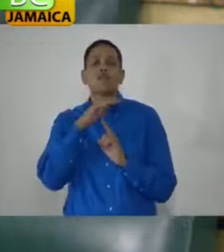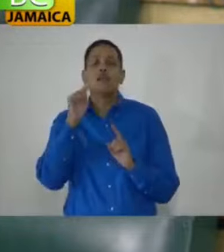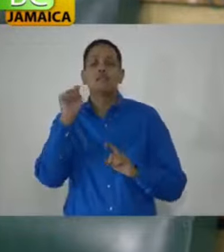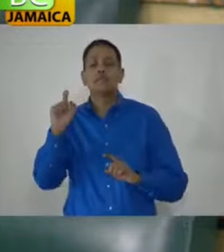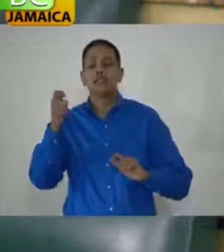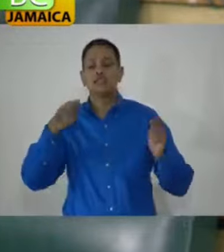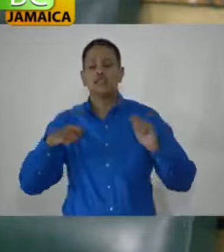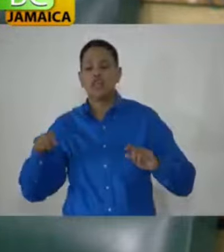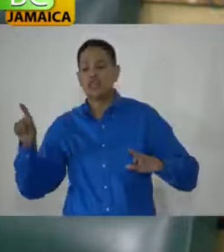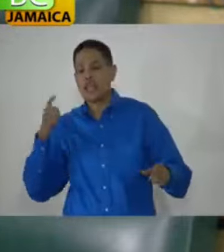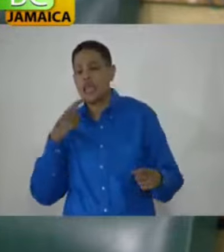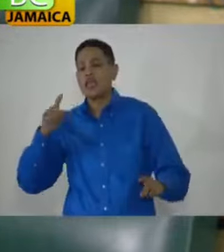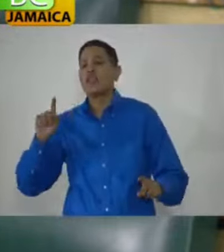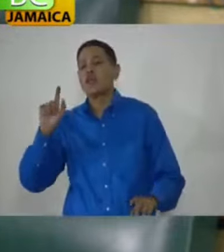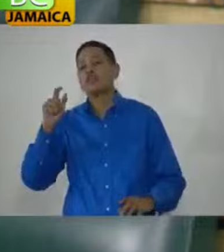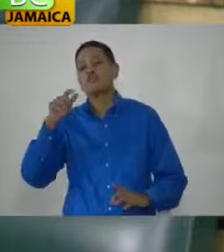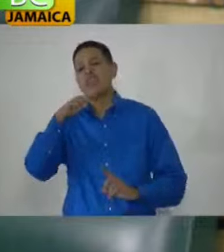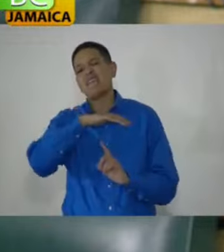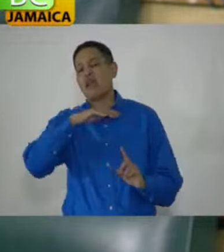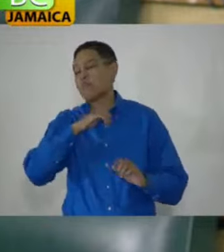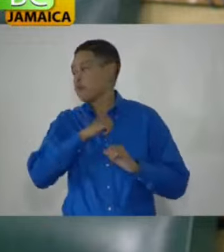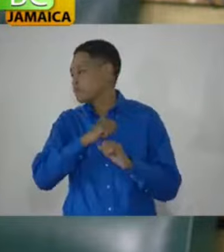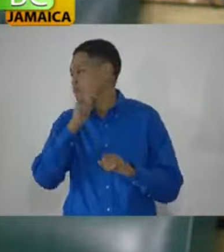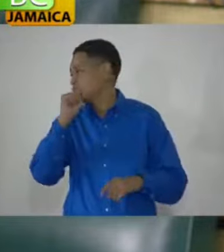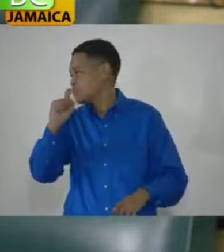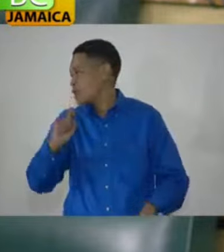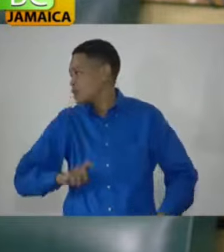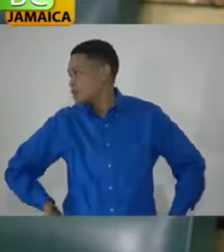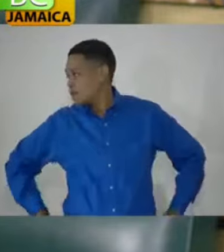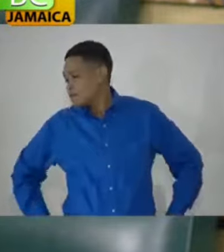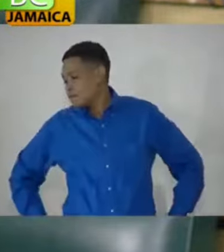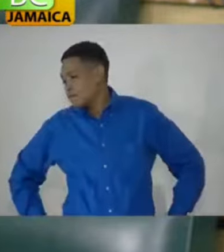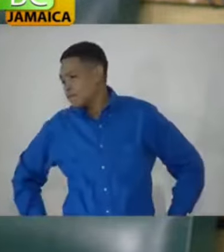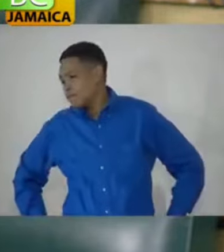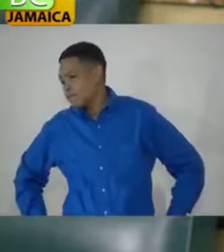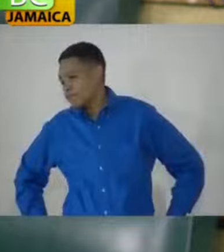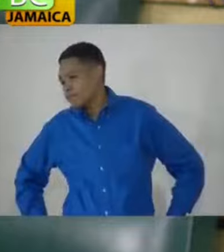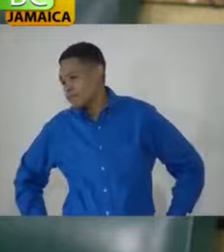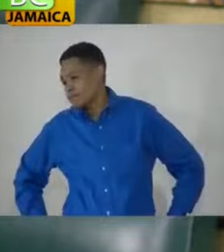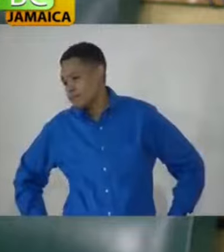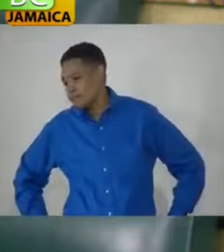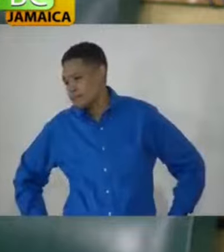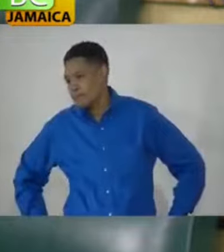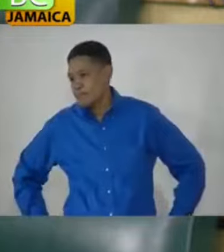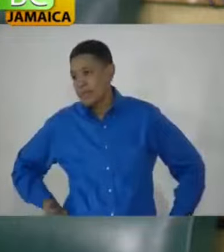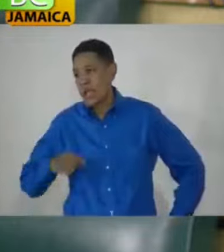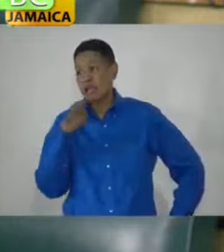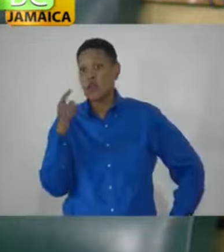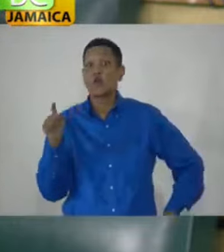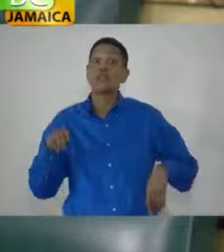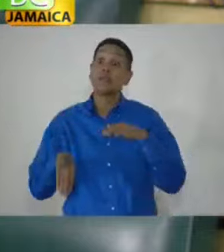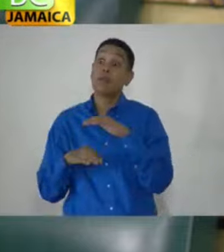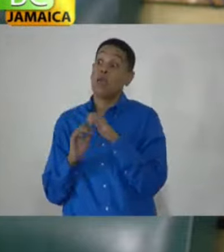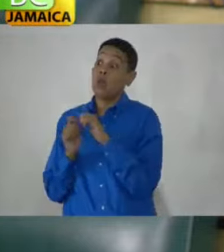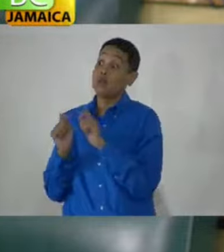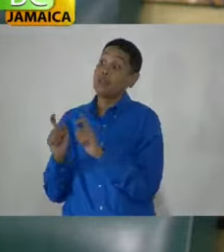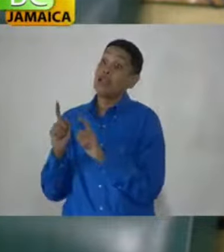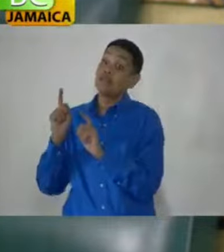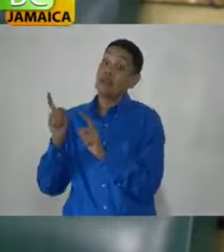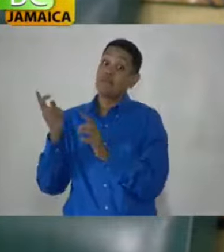changes announced to the environmental protection levy. I had announced that the base on which the levy is applied